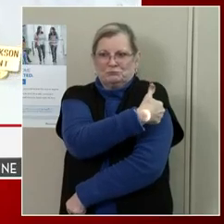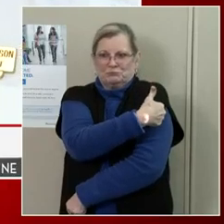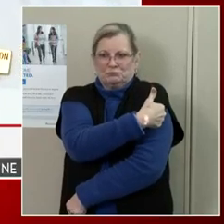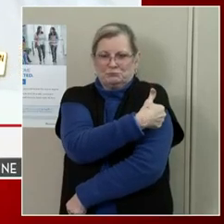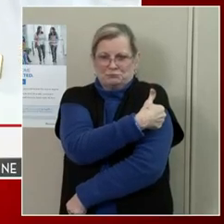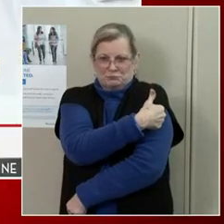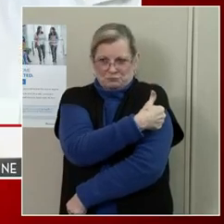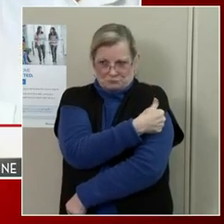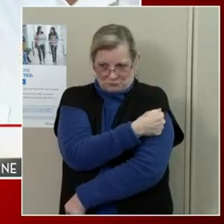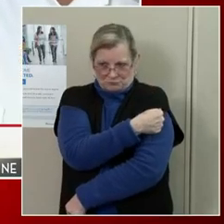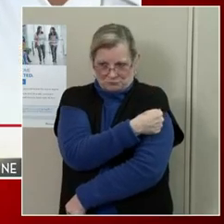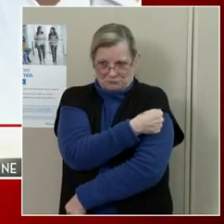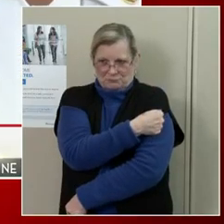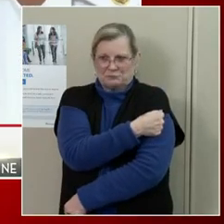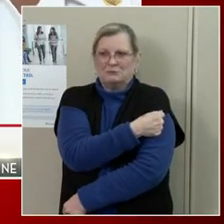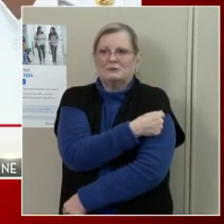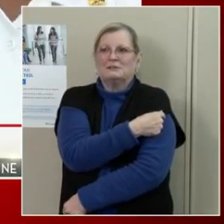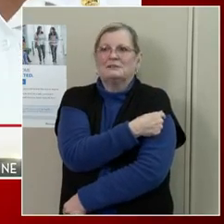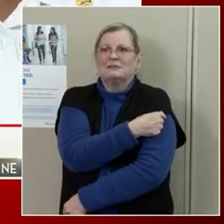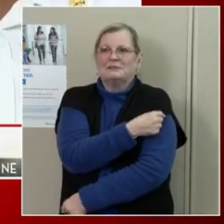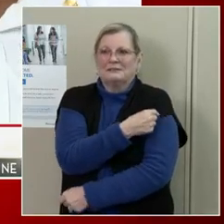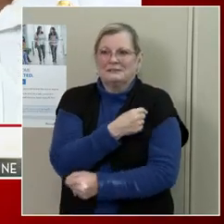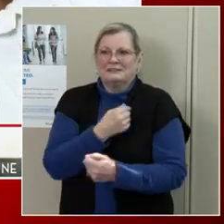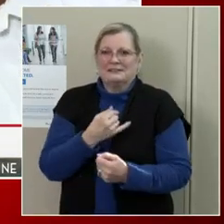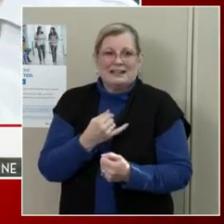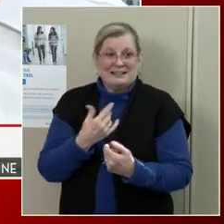You're done. You made it.